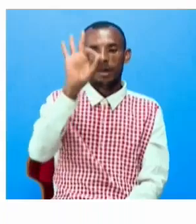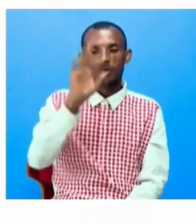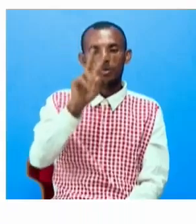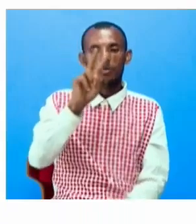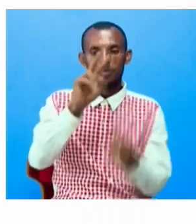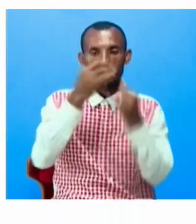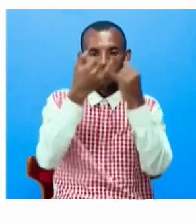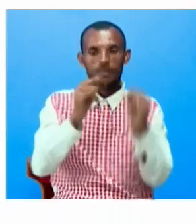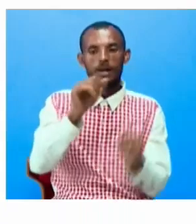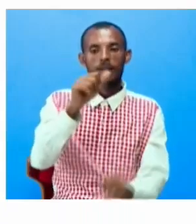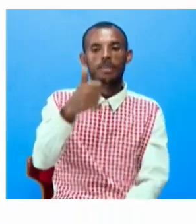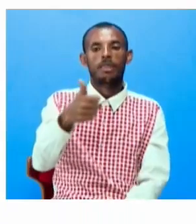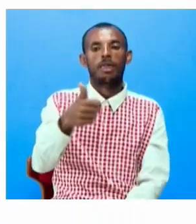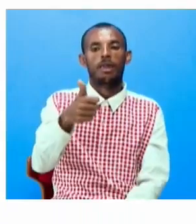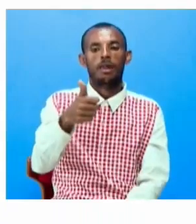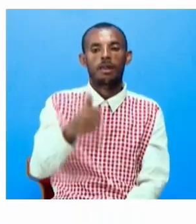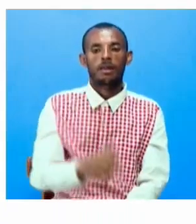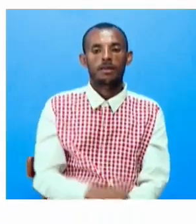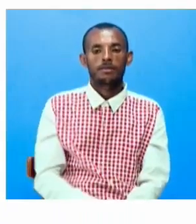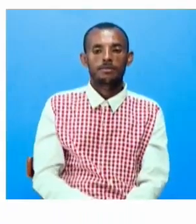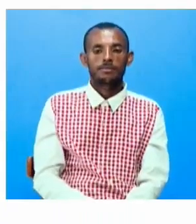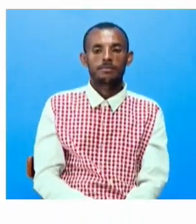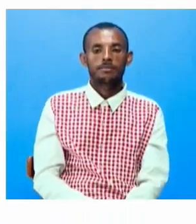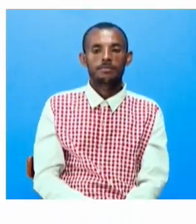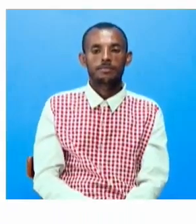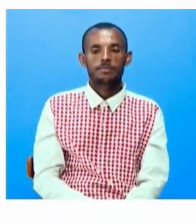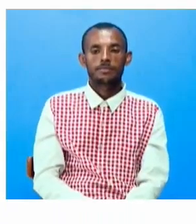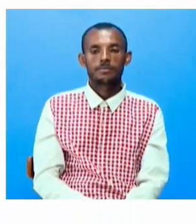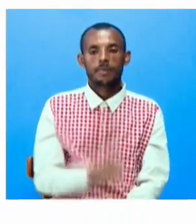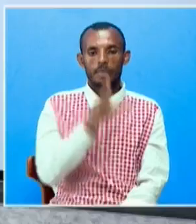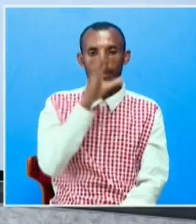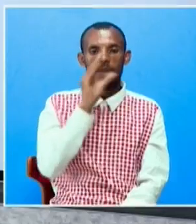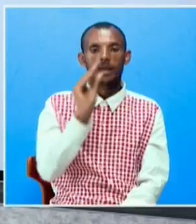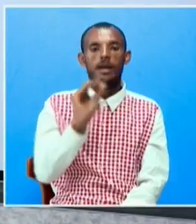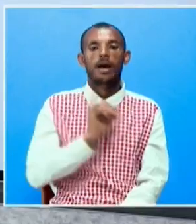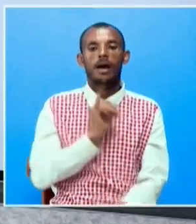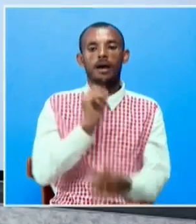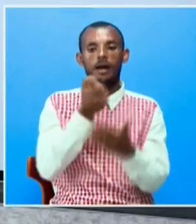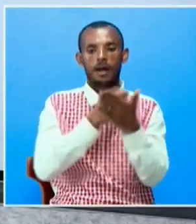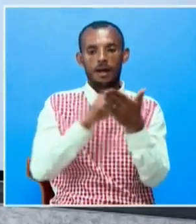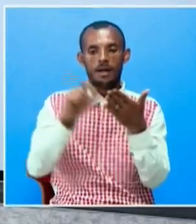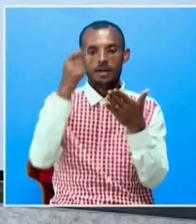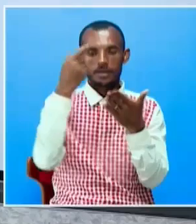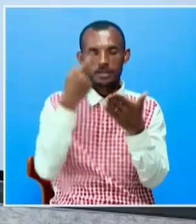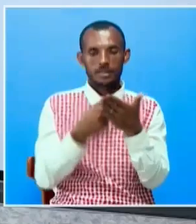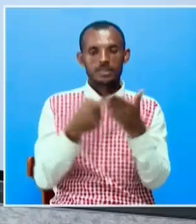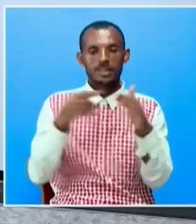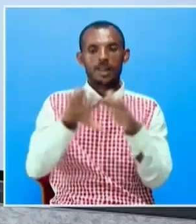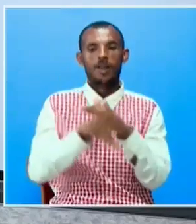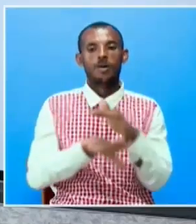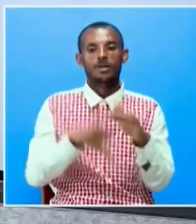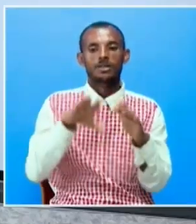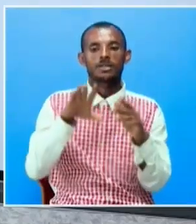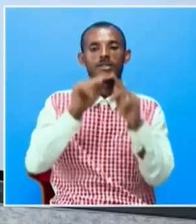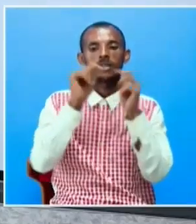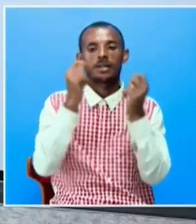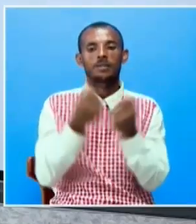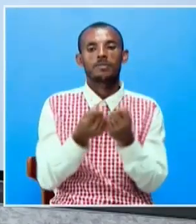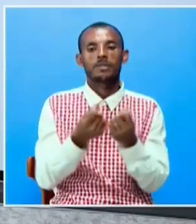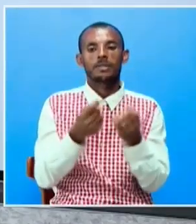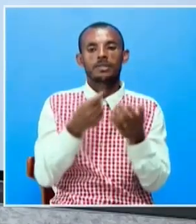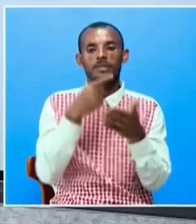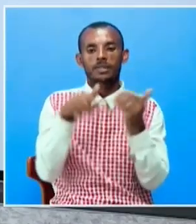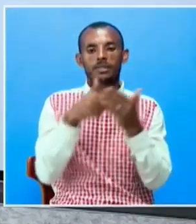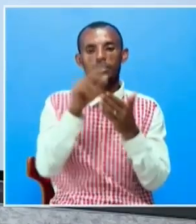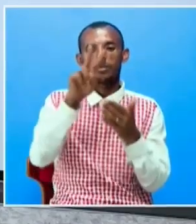2 over 10. And I can write this in last term. So since 2 and